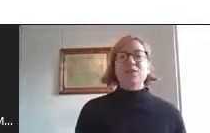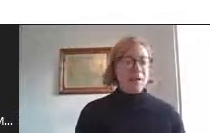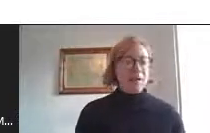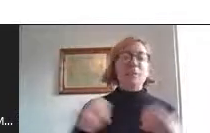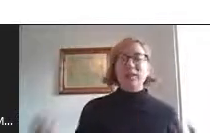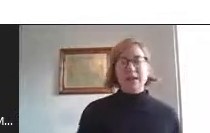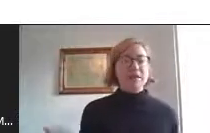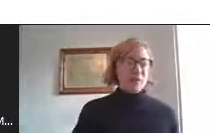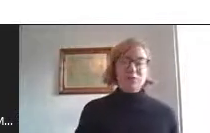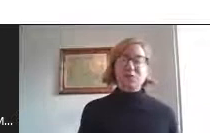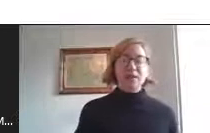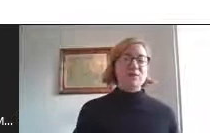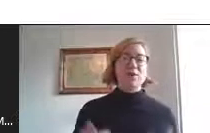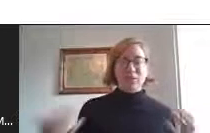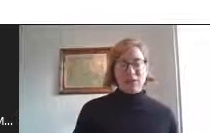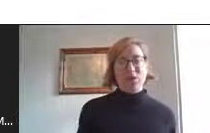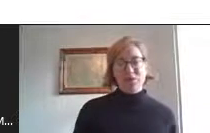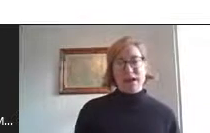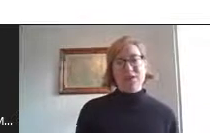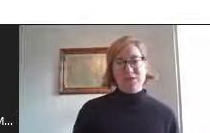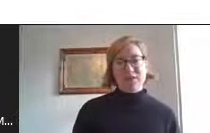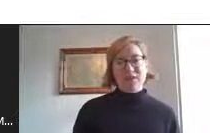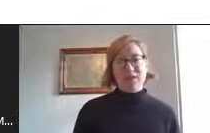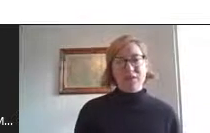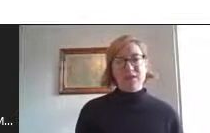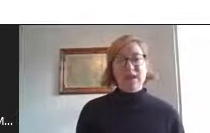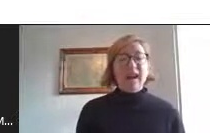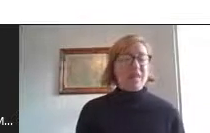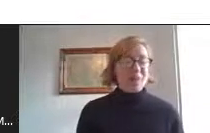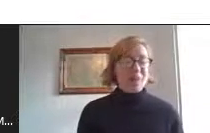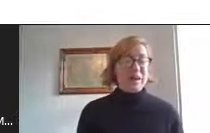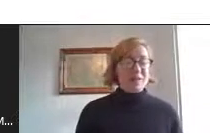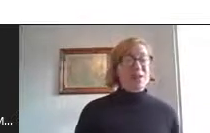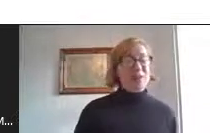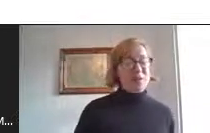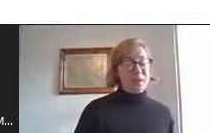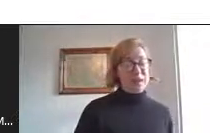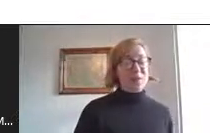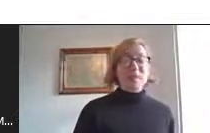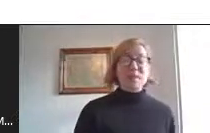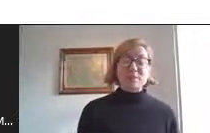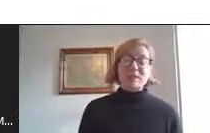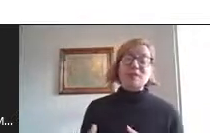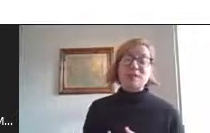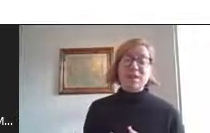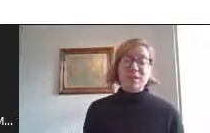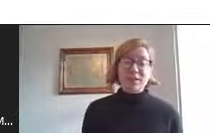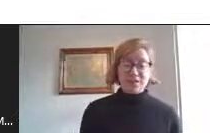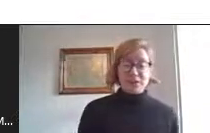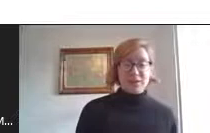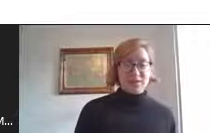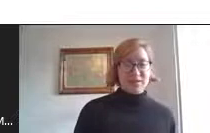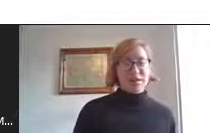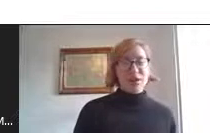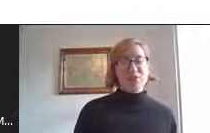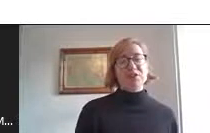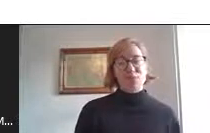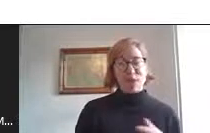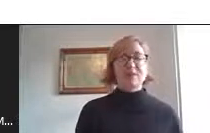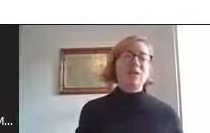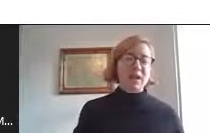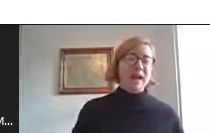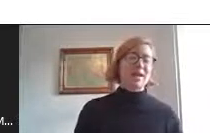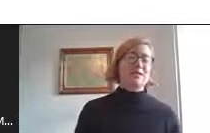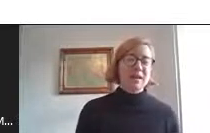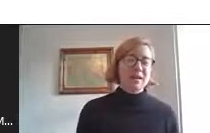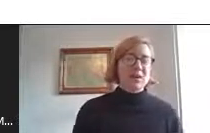again. So just being completely neutral in your reactions to the child. And the really difficult thing is, especially with younger children, is encouraging